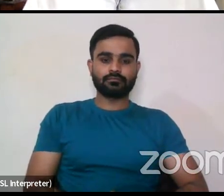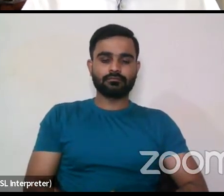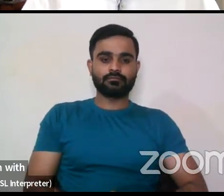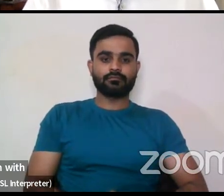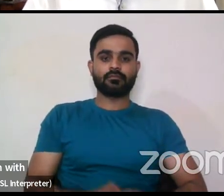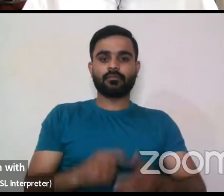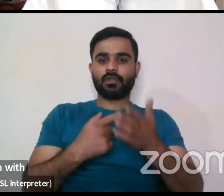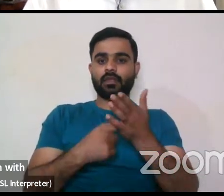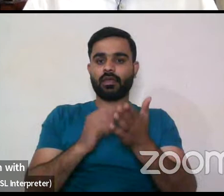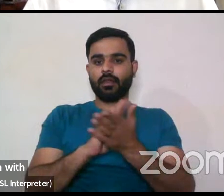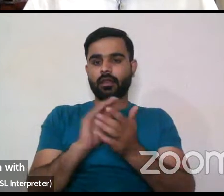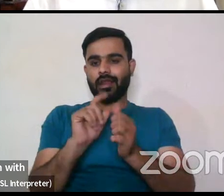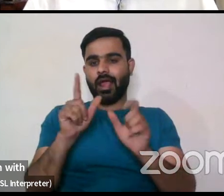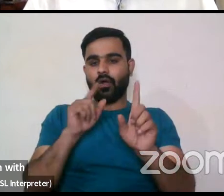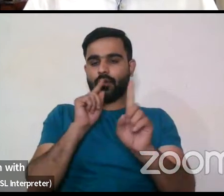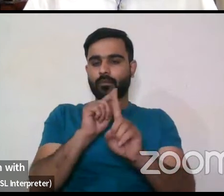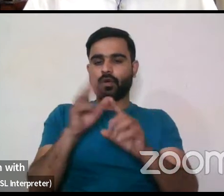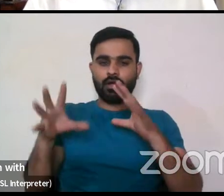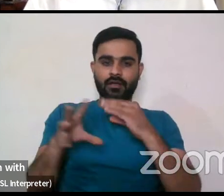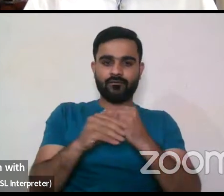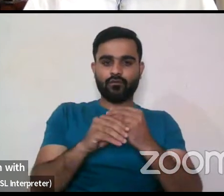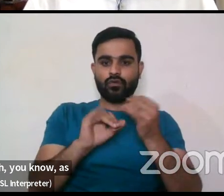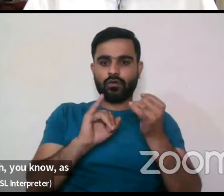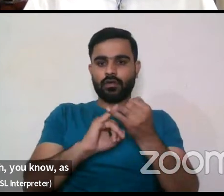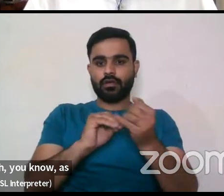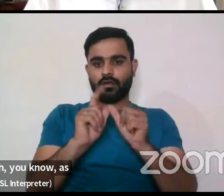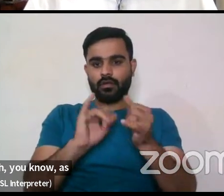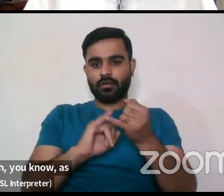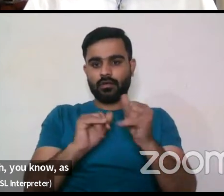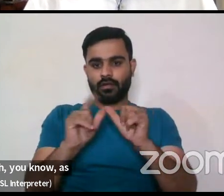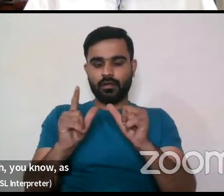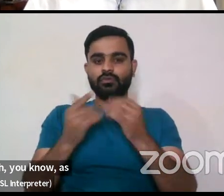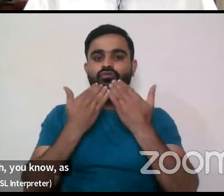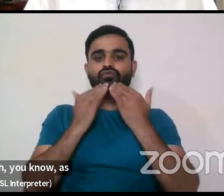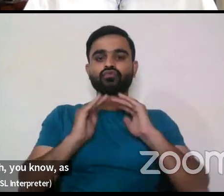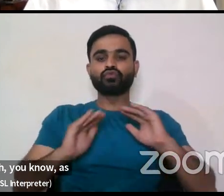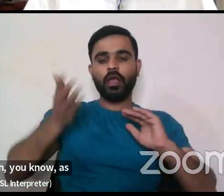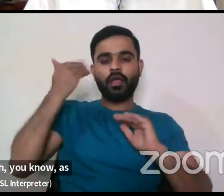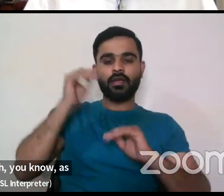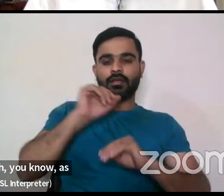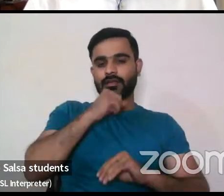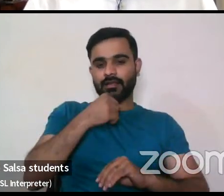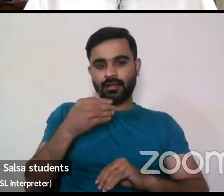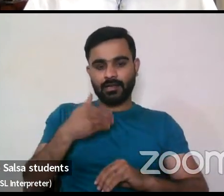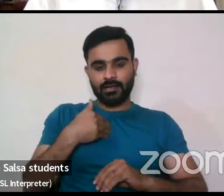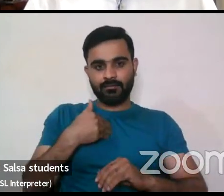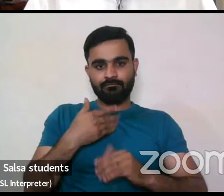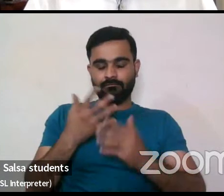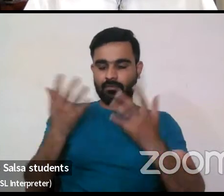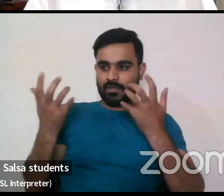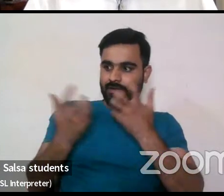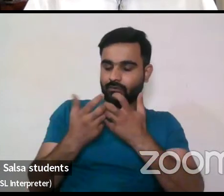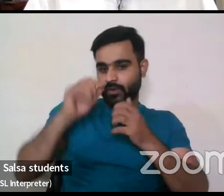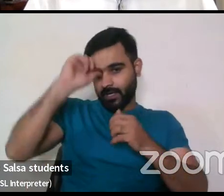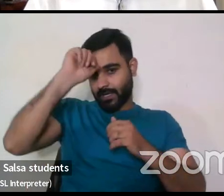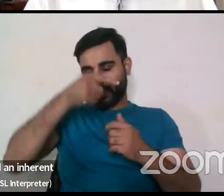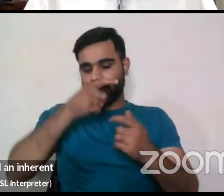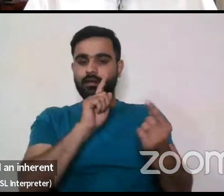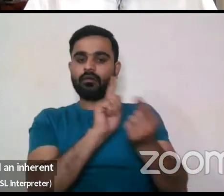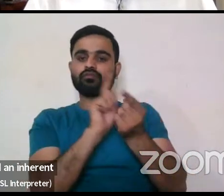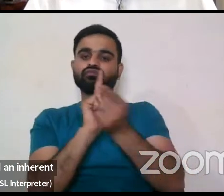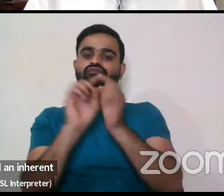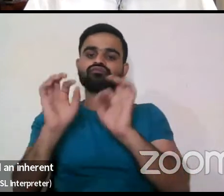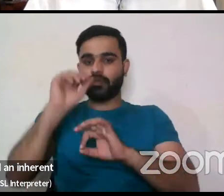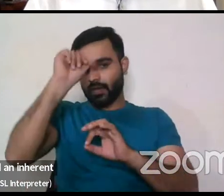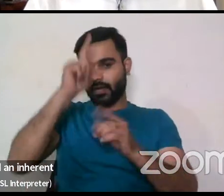as Rahul pointed out, I was one of those salsa students back in my student days, and I had an inherent attraction towards India as well, and the